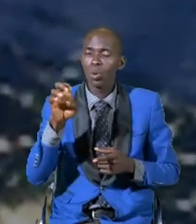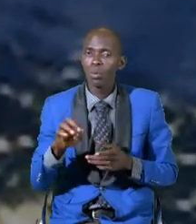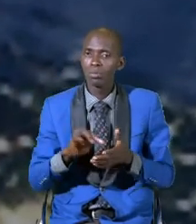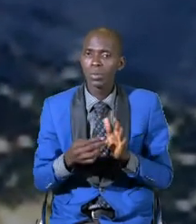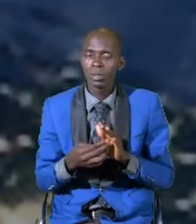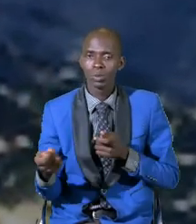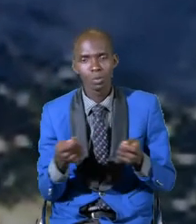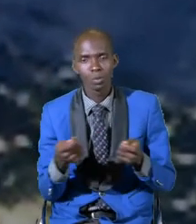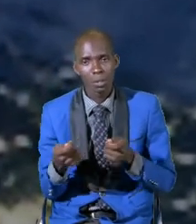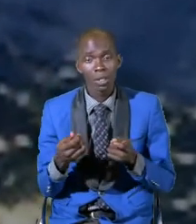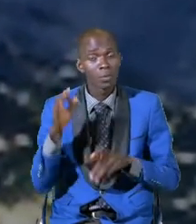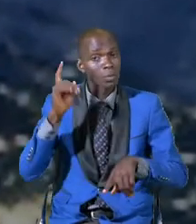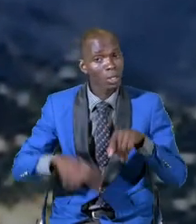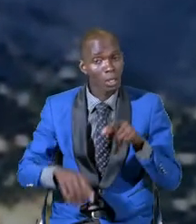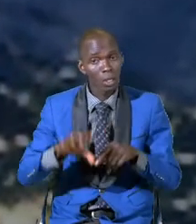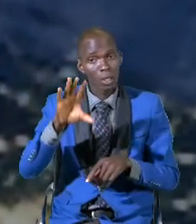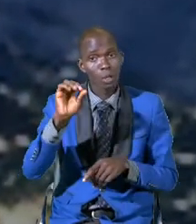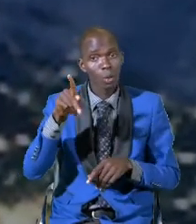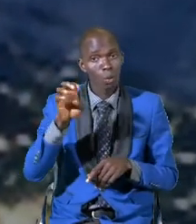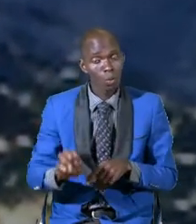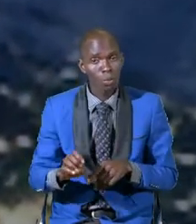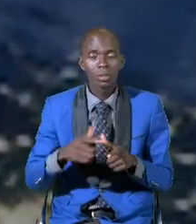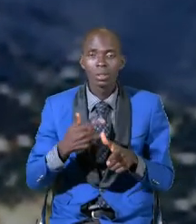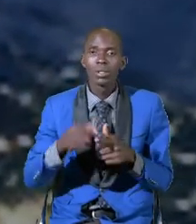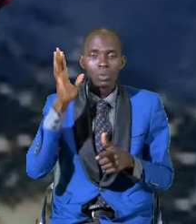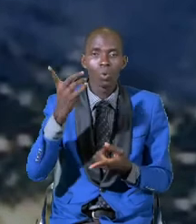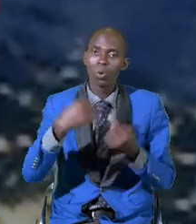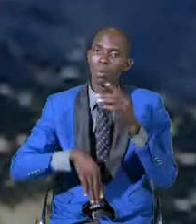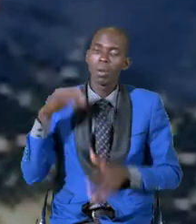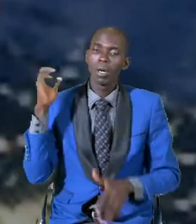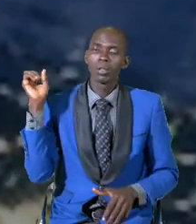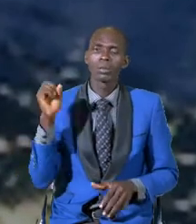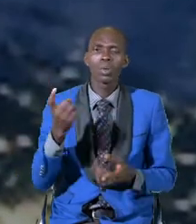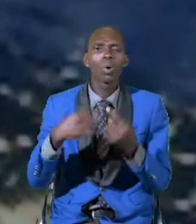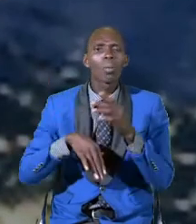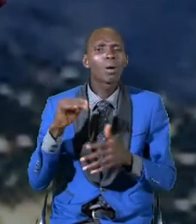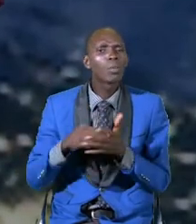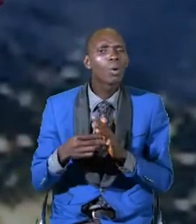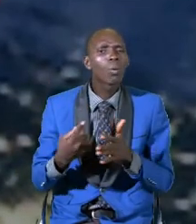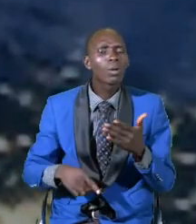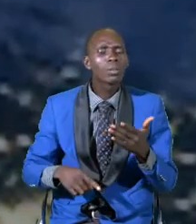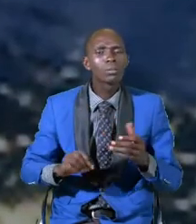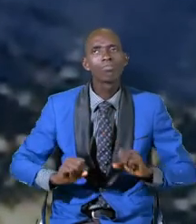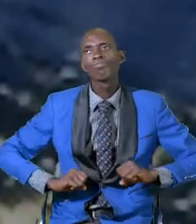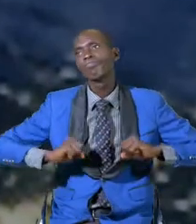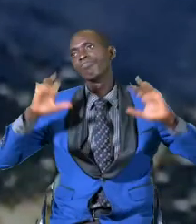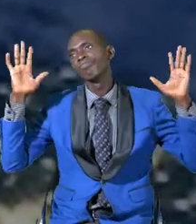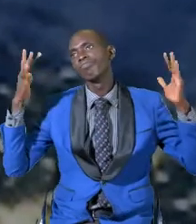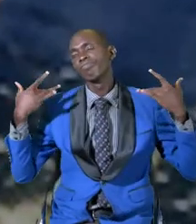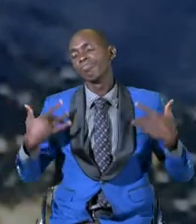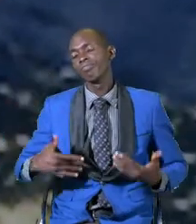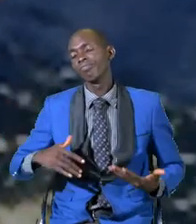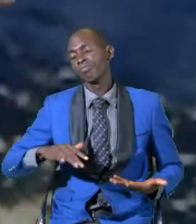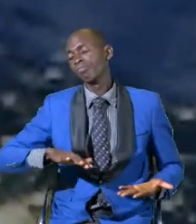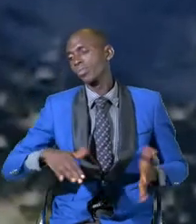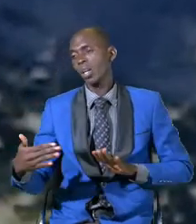out. To cop out means just give up, die, don't move again.